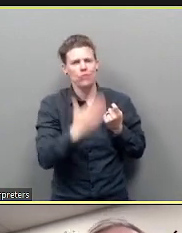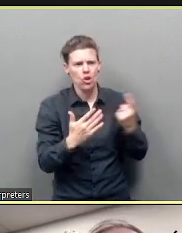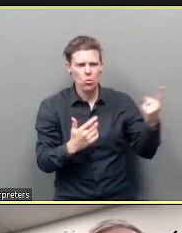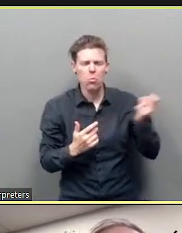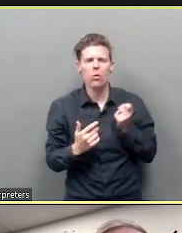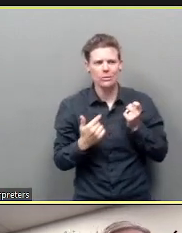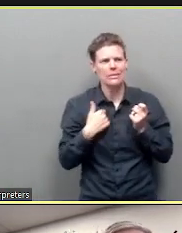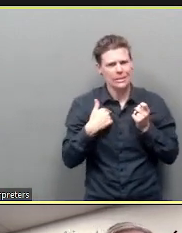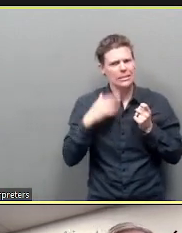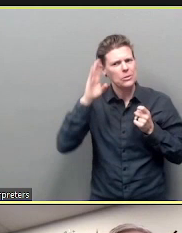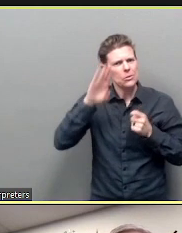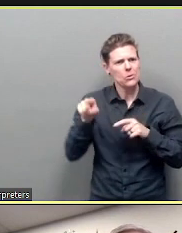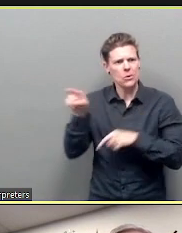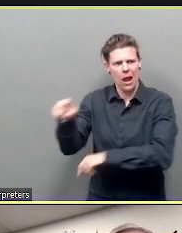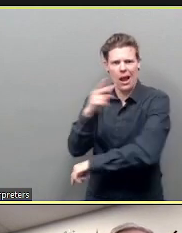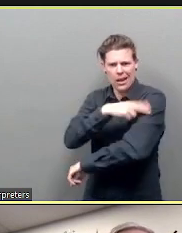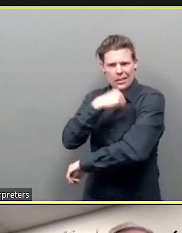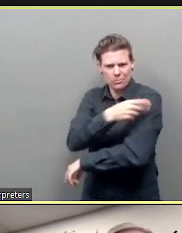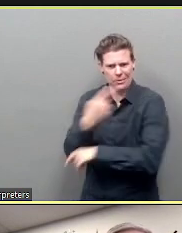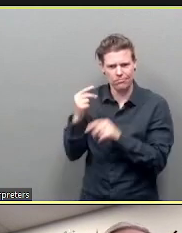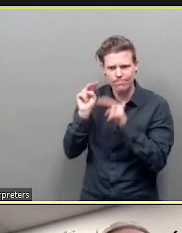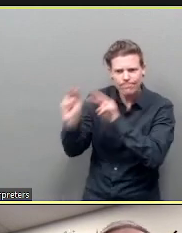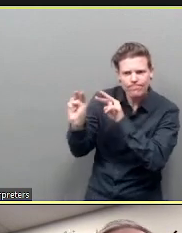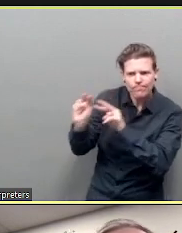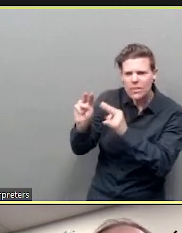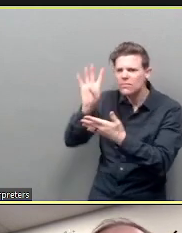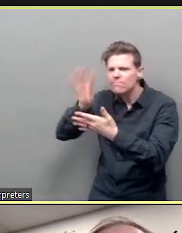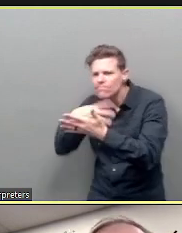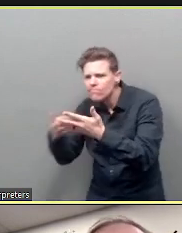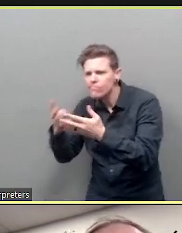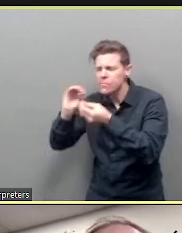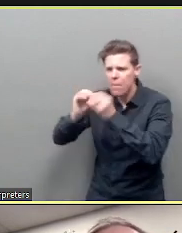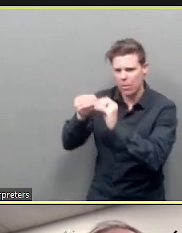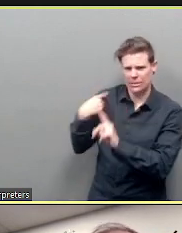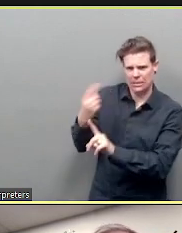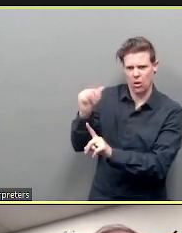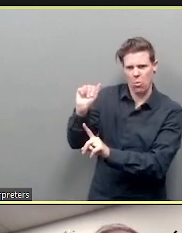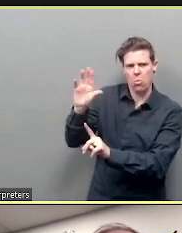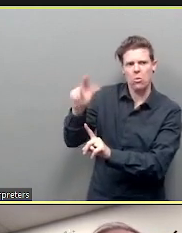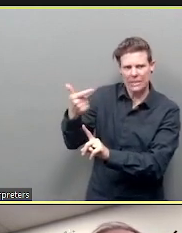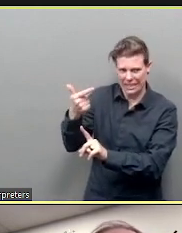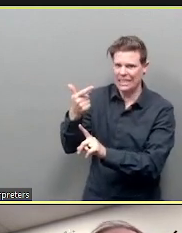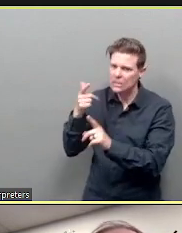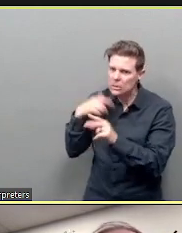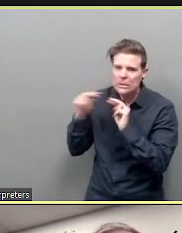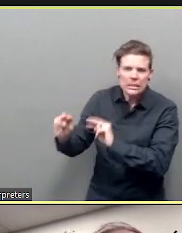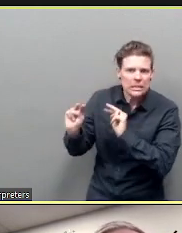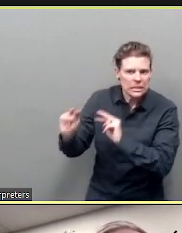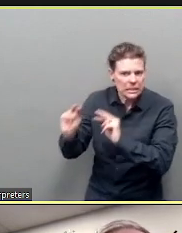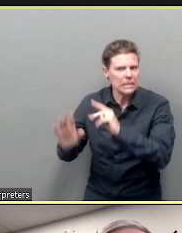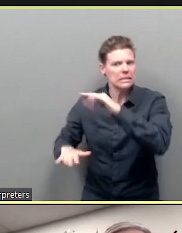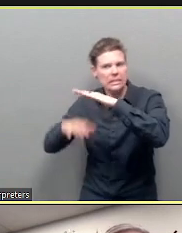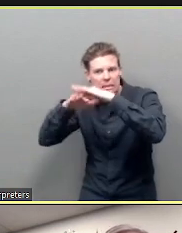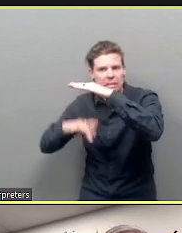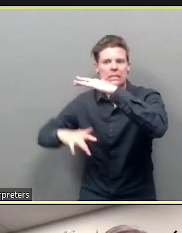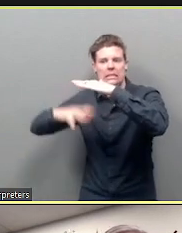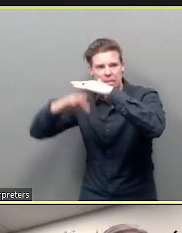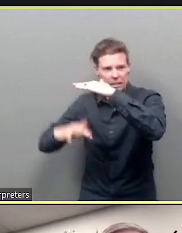started being over full. And that is a key number that I use to see how we're doing in the